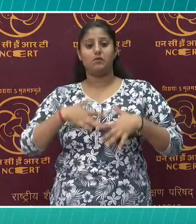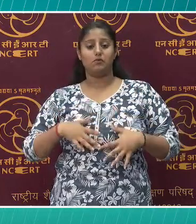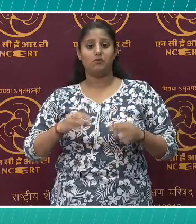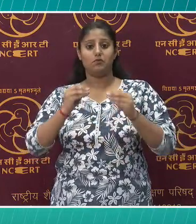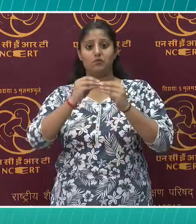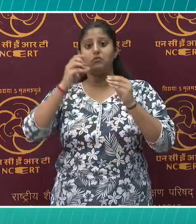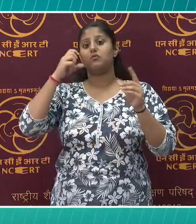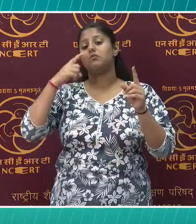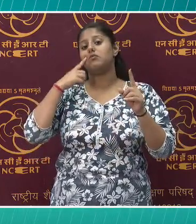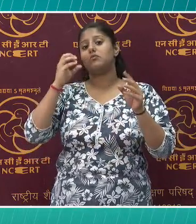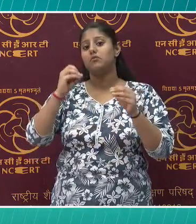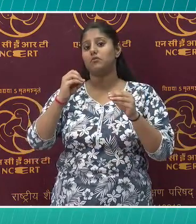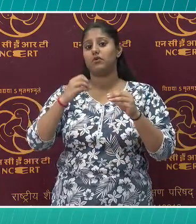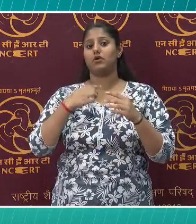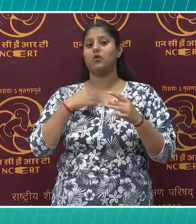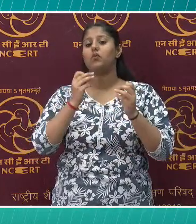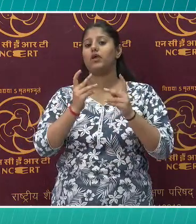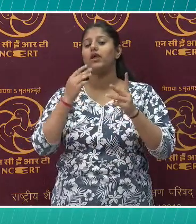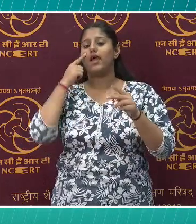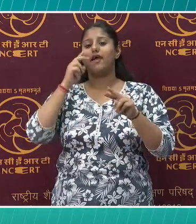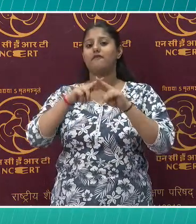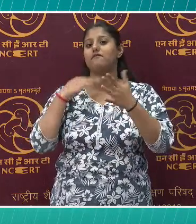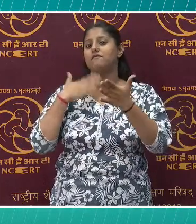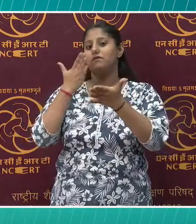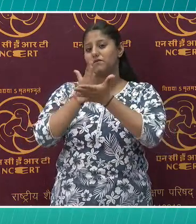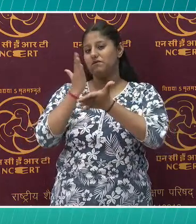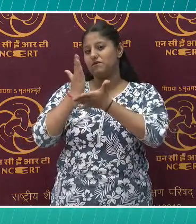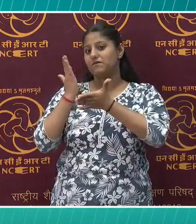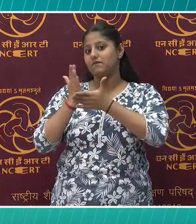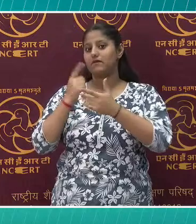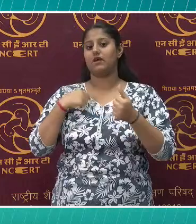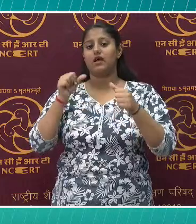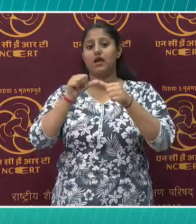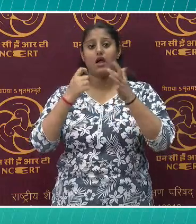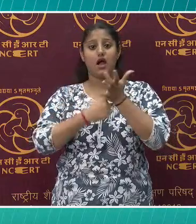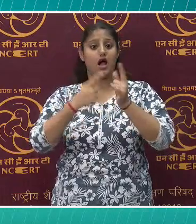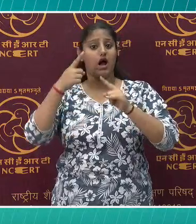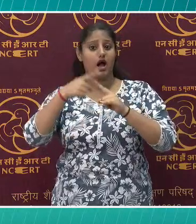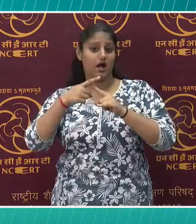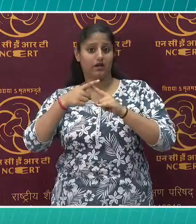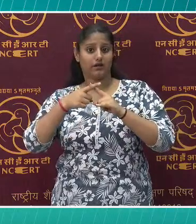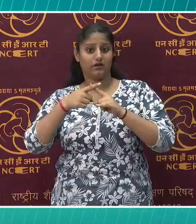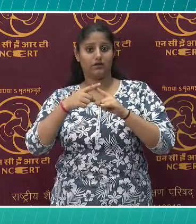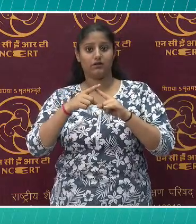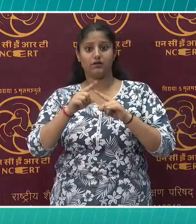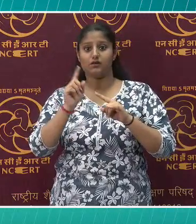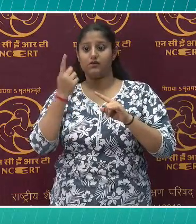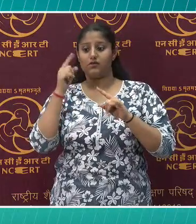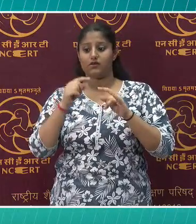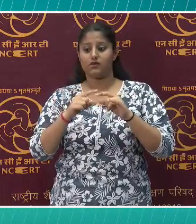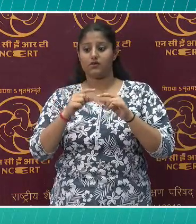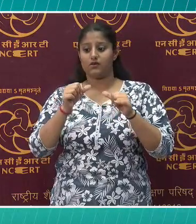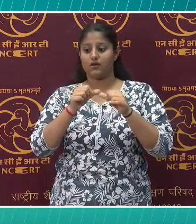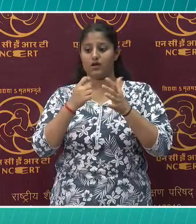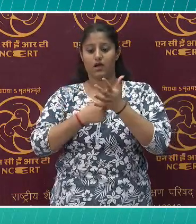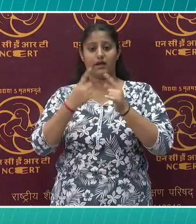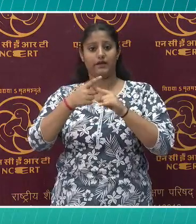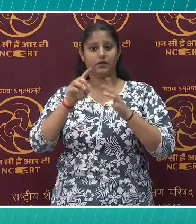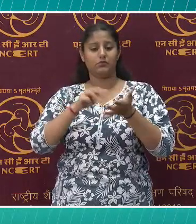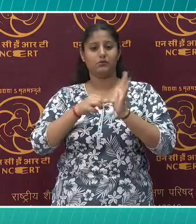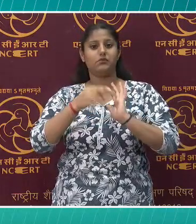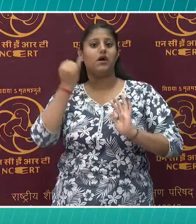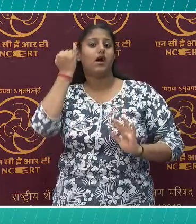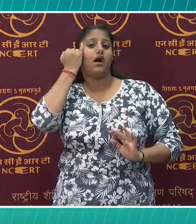So let's break it down, ma'am. Yeah. What art is a very broad subject and a very Perspective, broad yeah. idea.